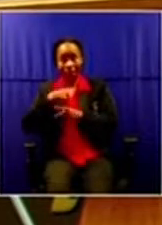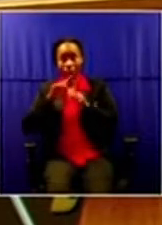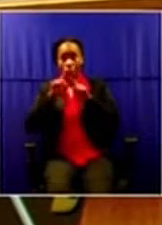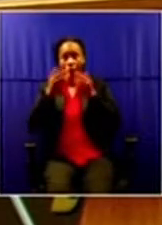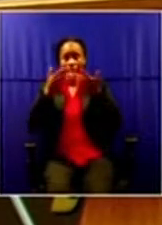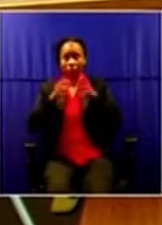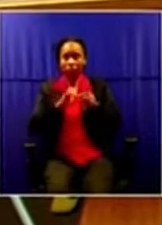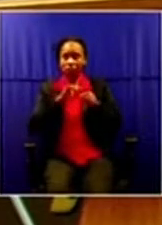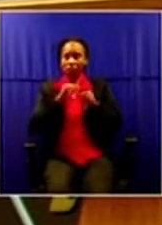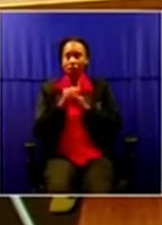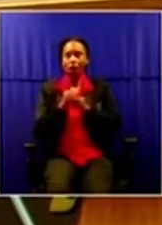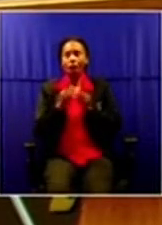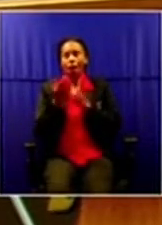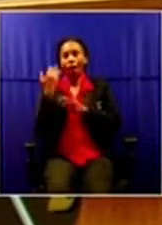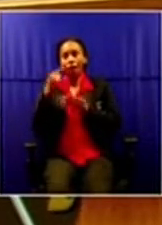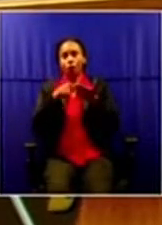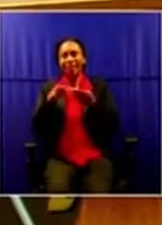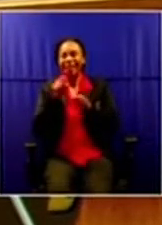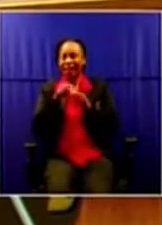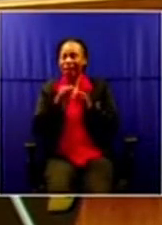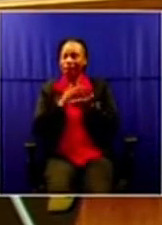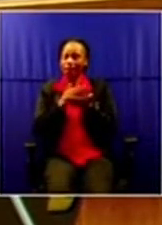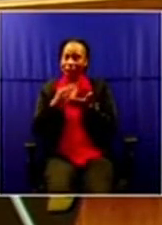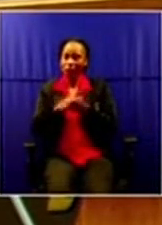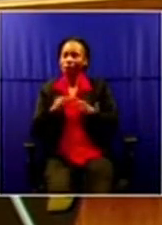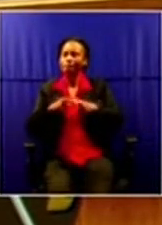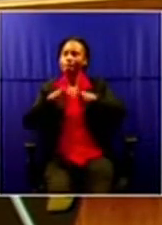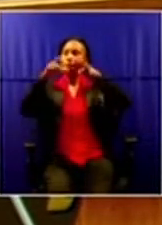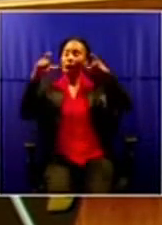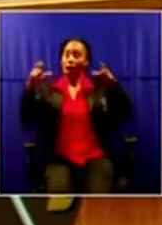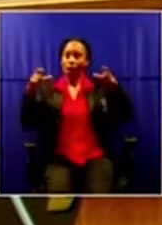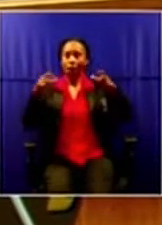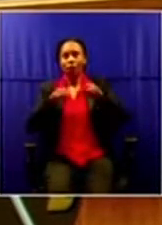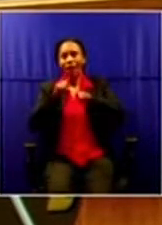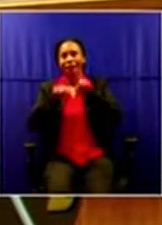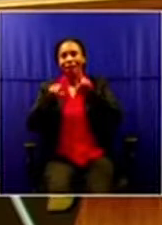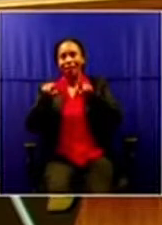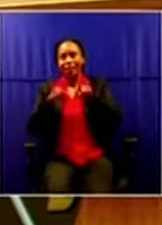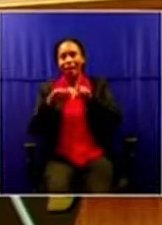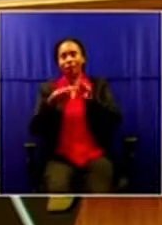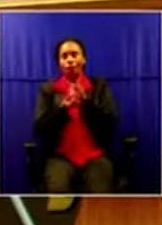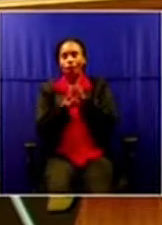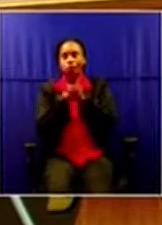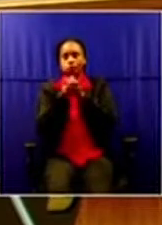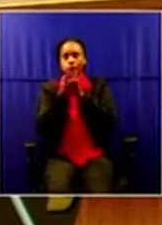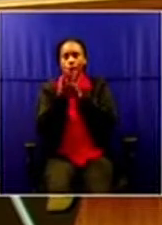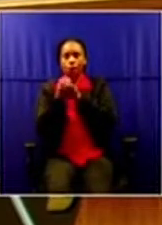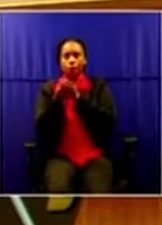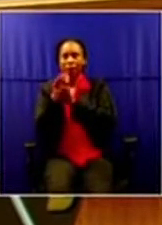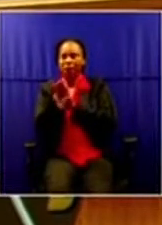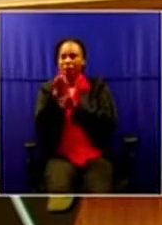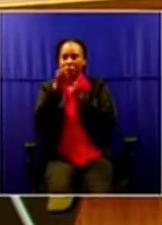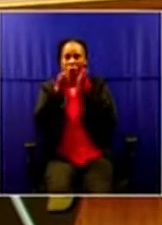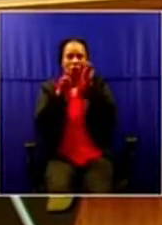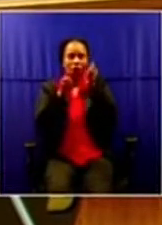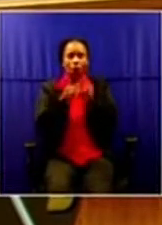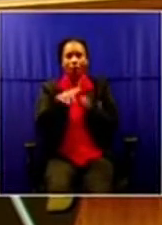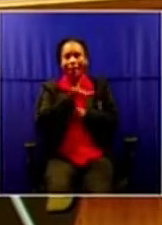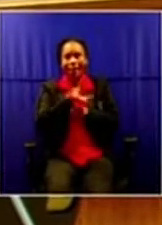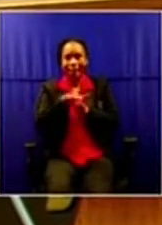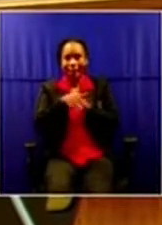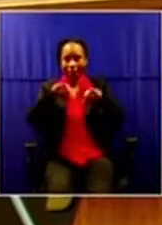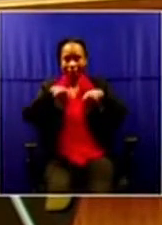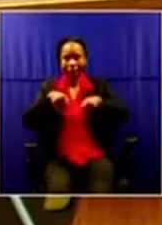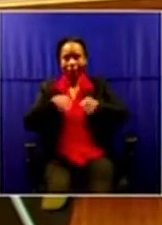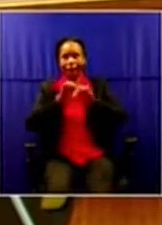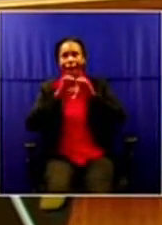remarkable biodiversity that is matched in few other places on earth.